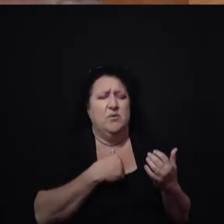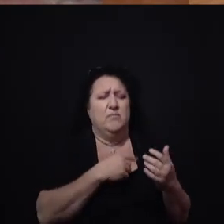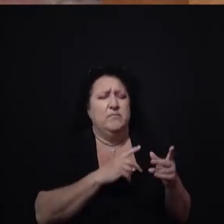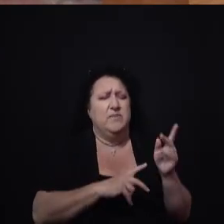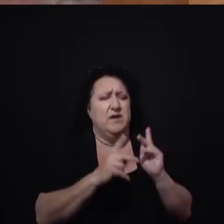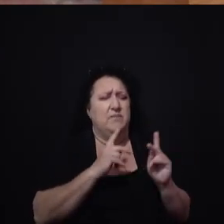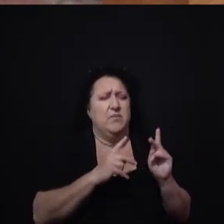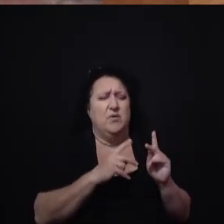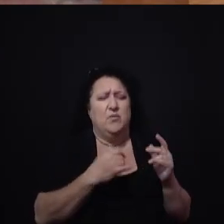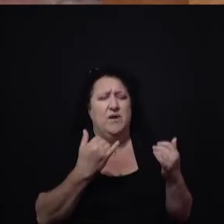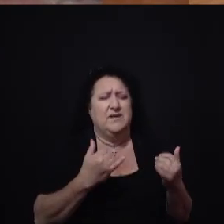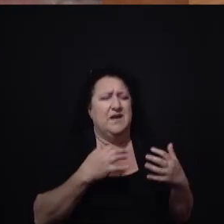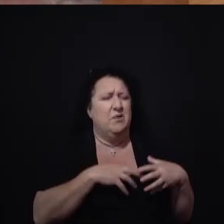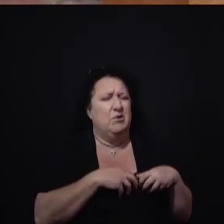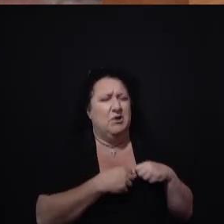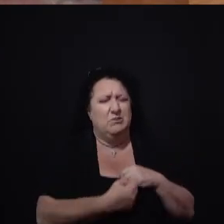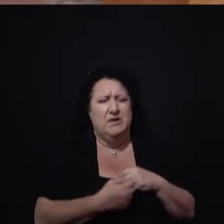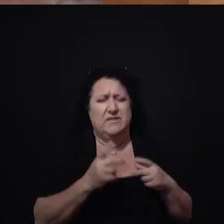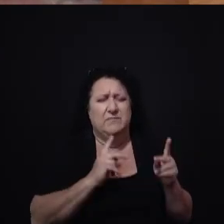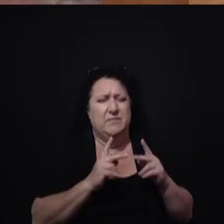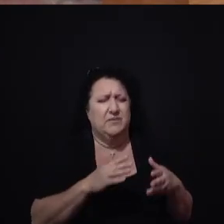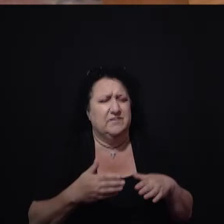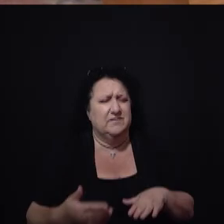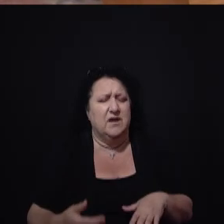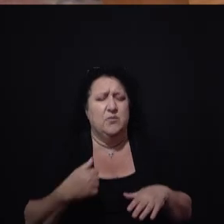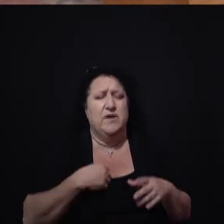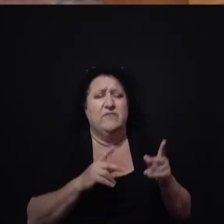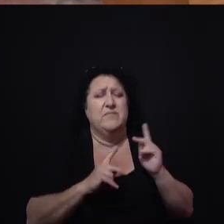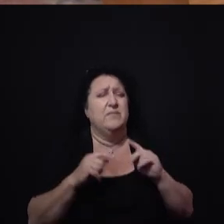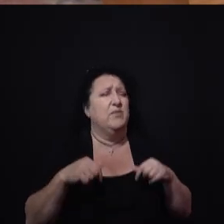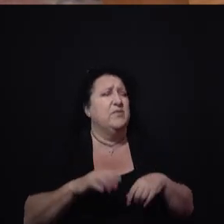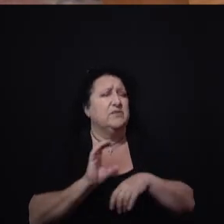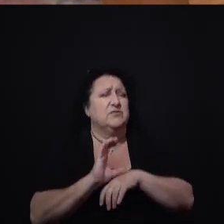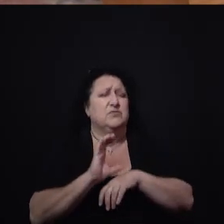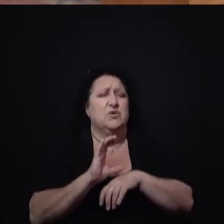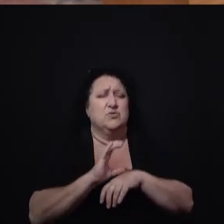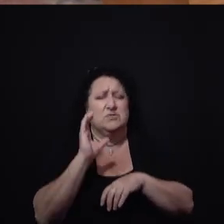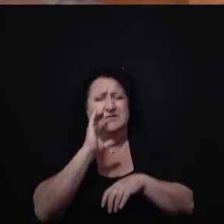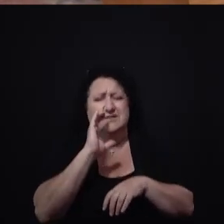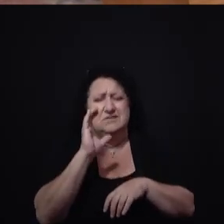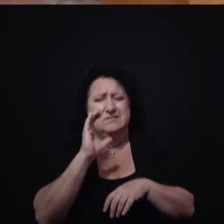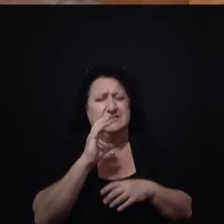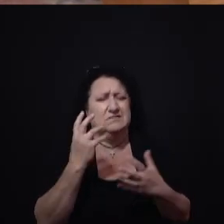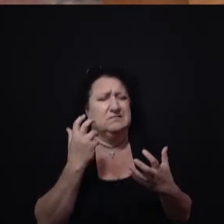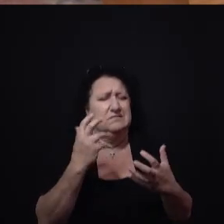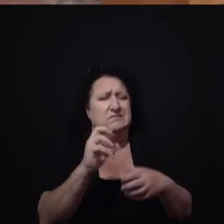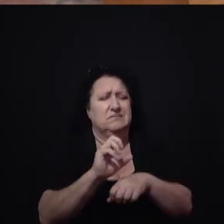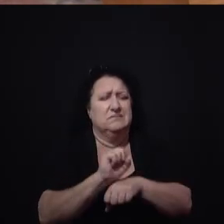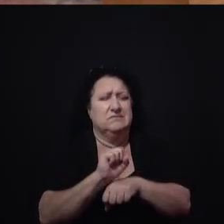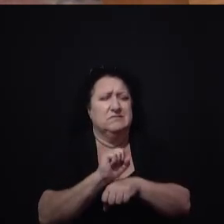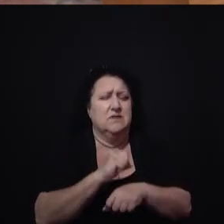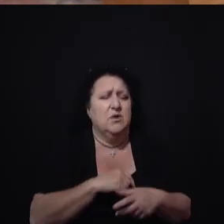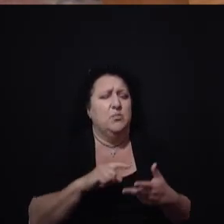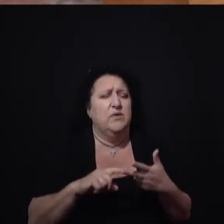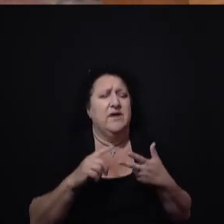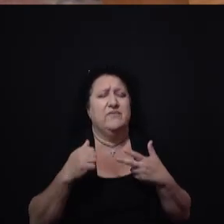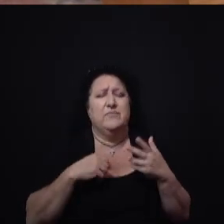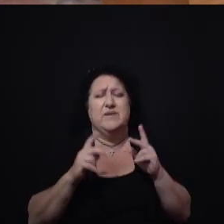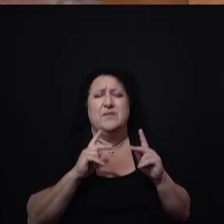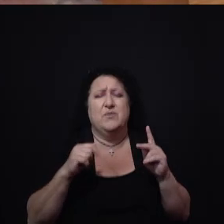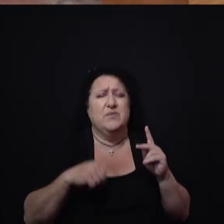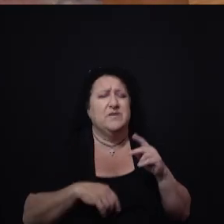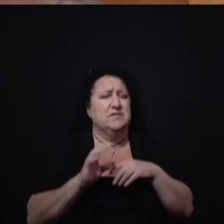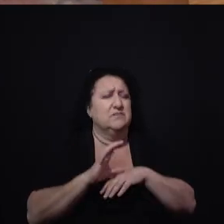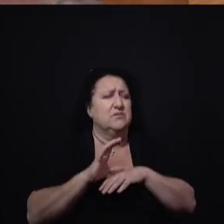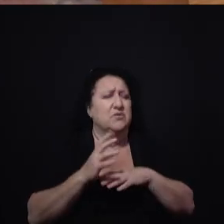loved ones. We have people in this congregation who are searching desperately for work, oh God. We have people who are searching for a place to live. We have people who